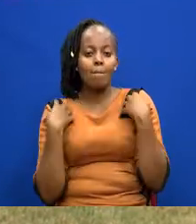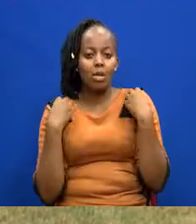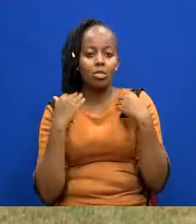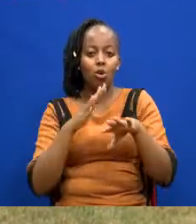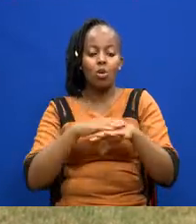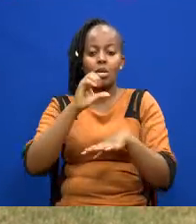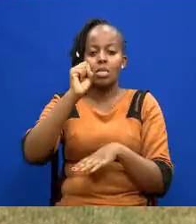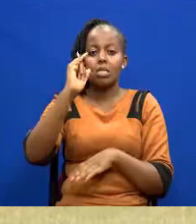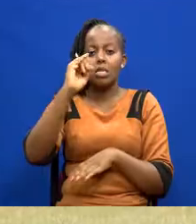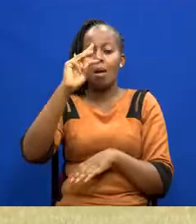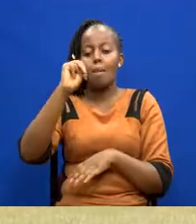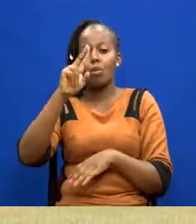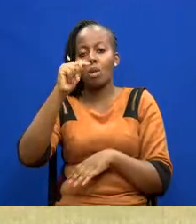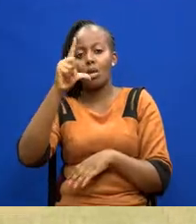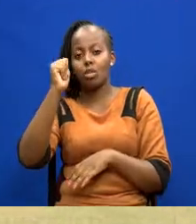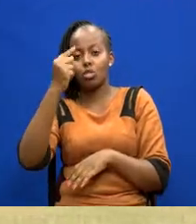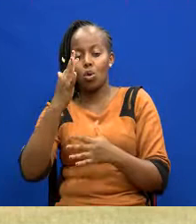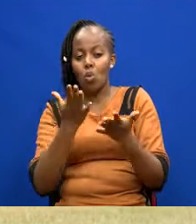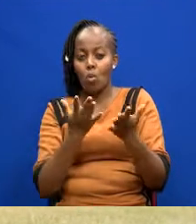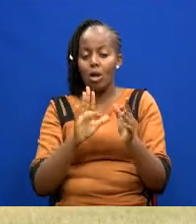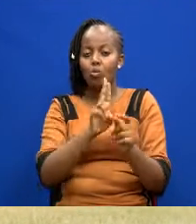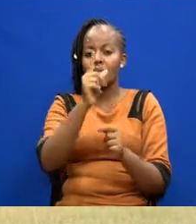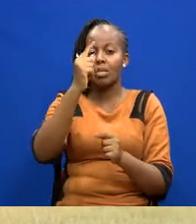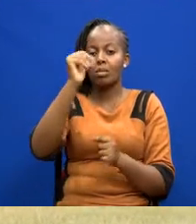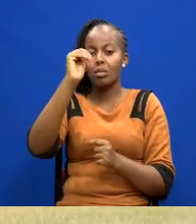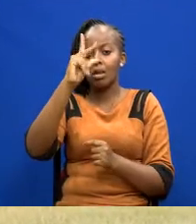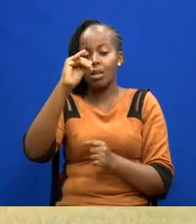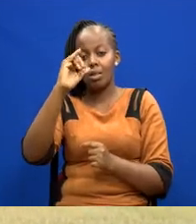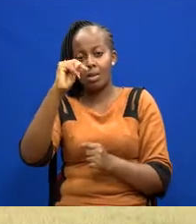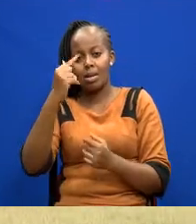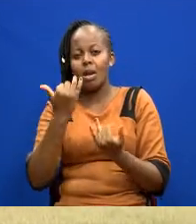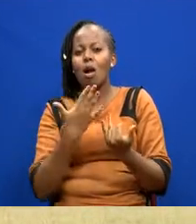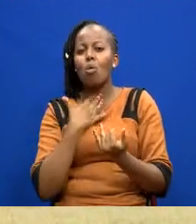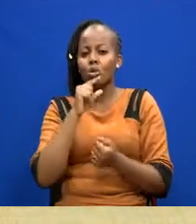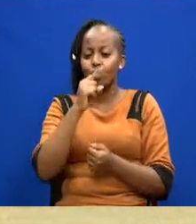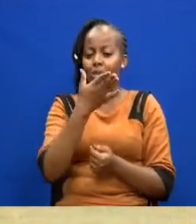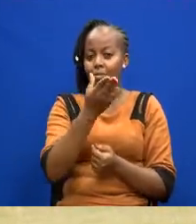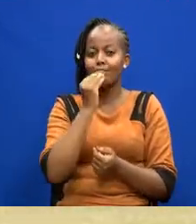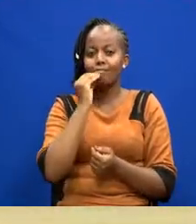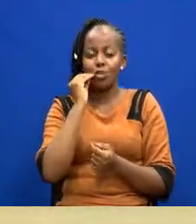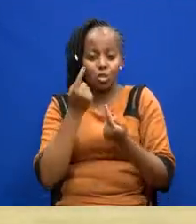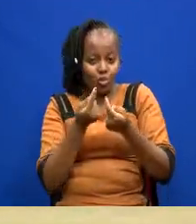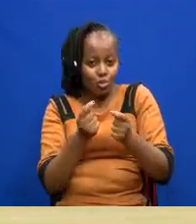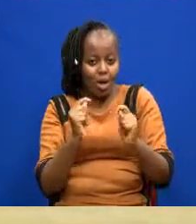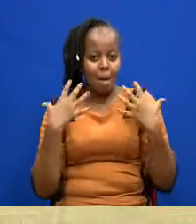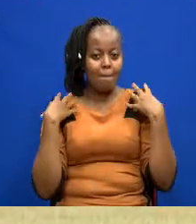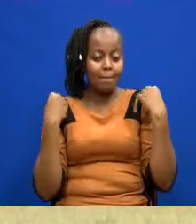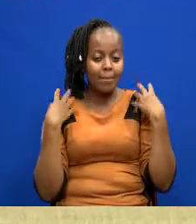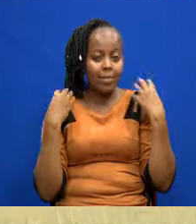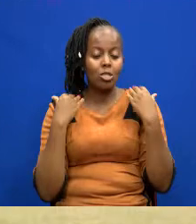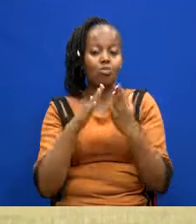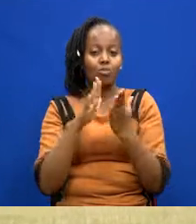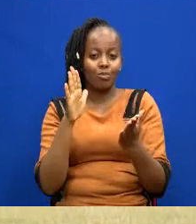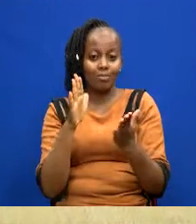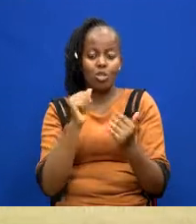a game simulation where tackling is applied in. I want you at home to try and practice